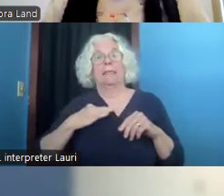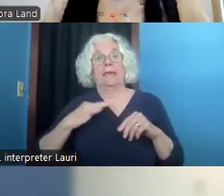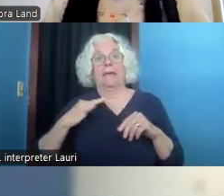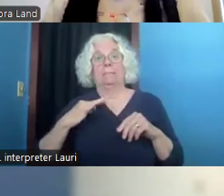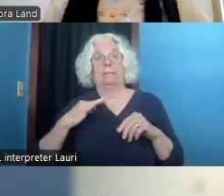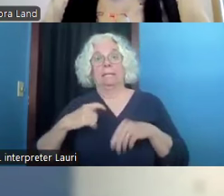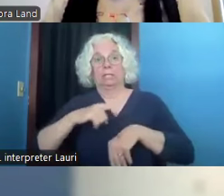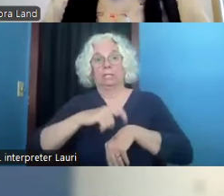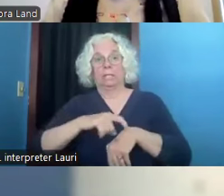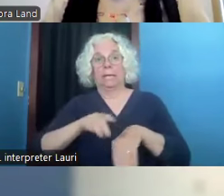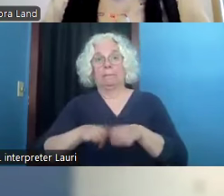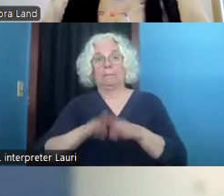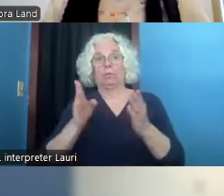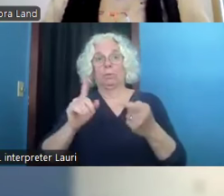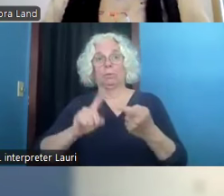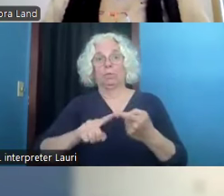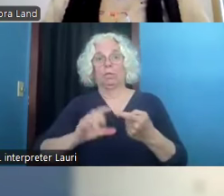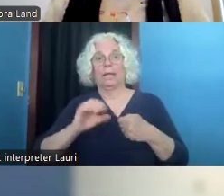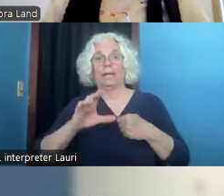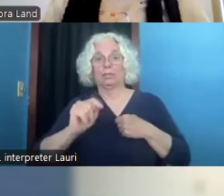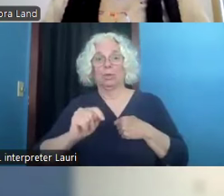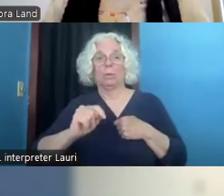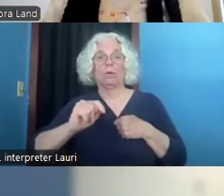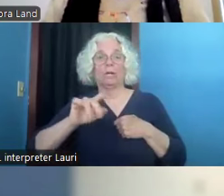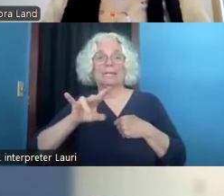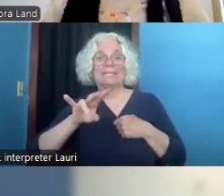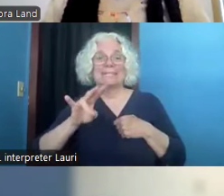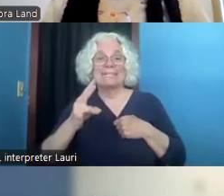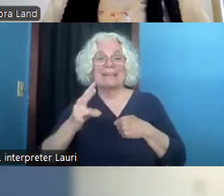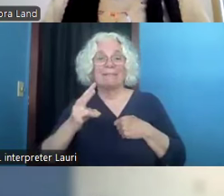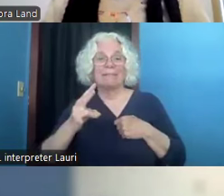7th at noon Central Time, and we're glad that you're here.